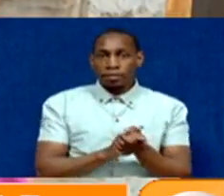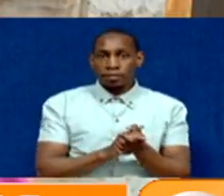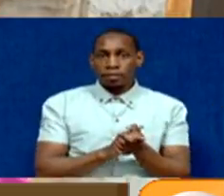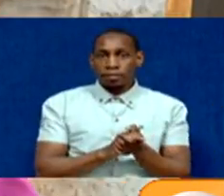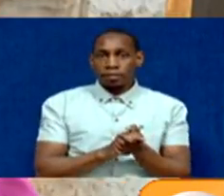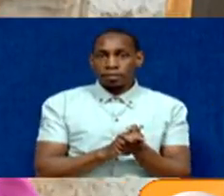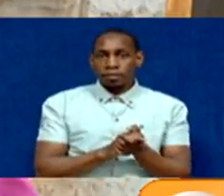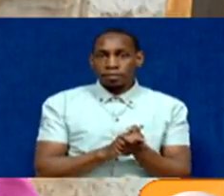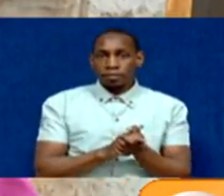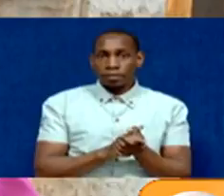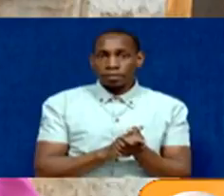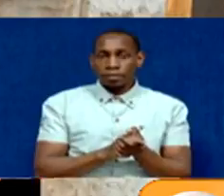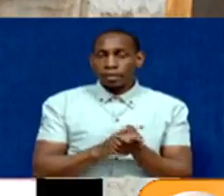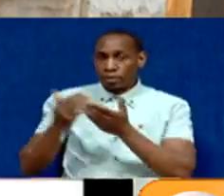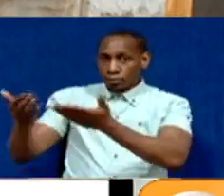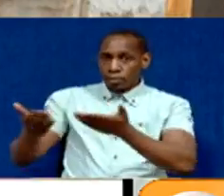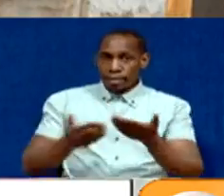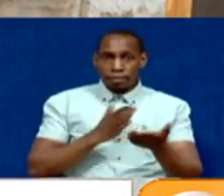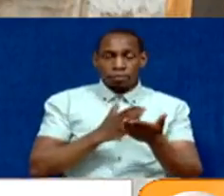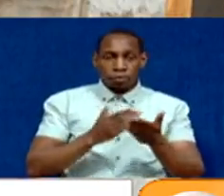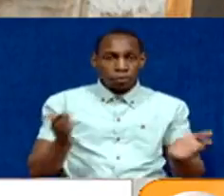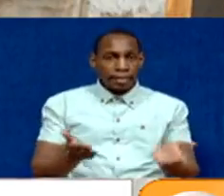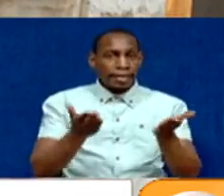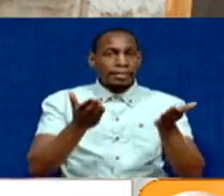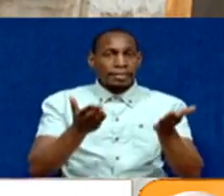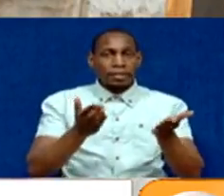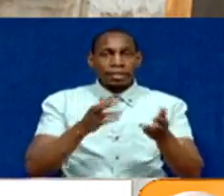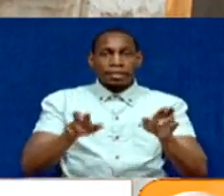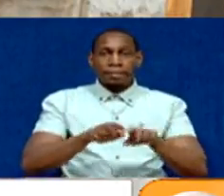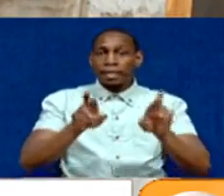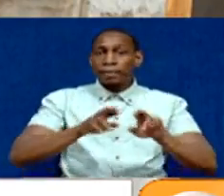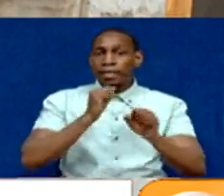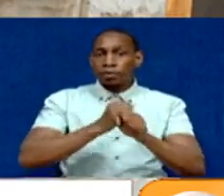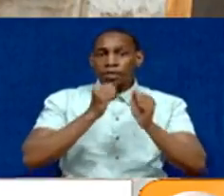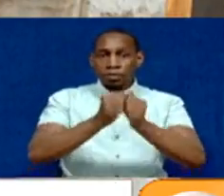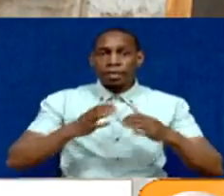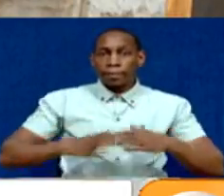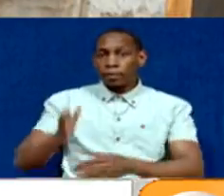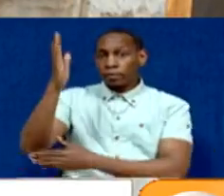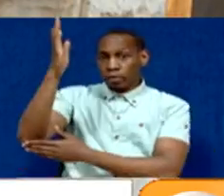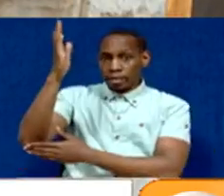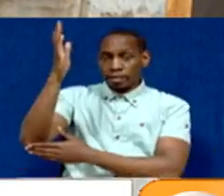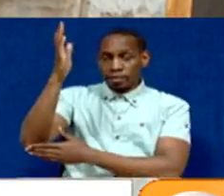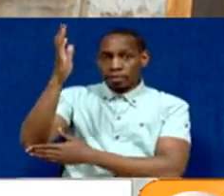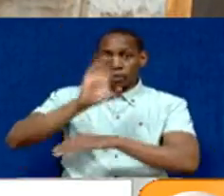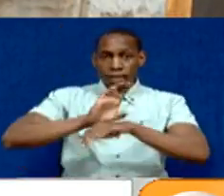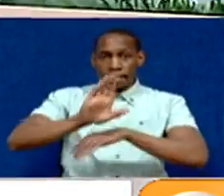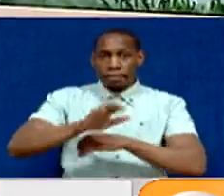met, and from the welcome I'm very much encouraged. I'm ready to work with the people of God in this diocese.